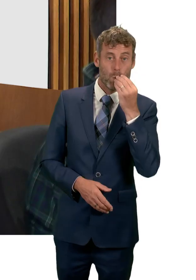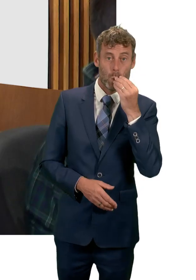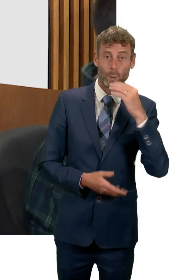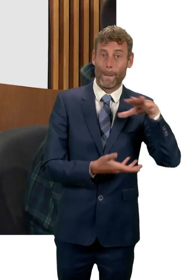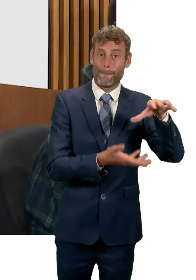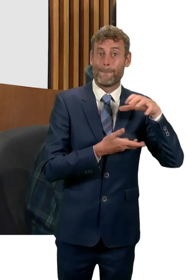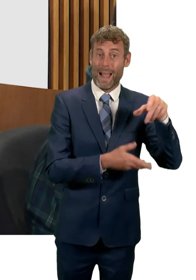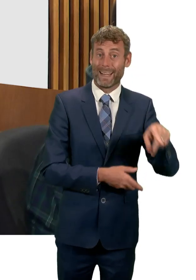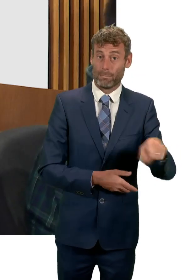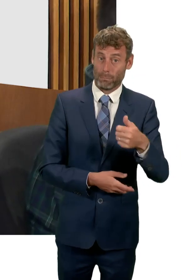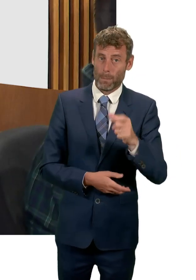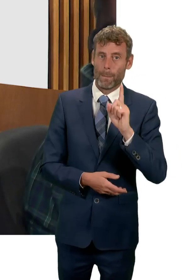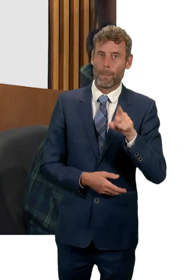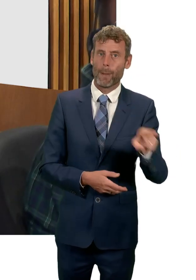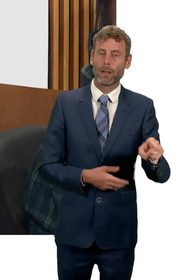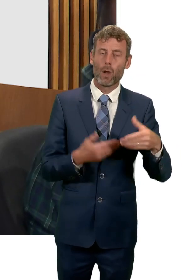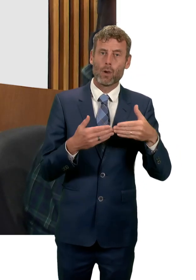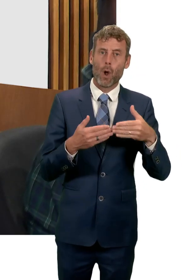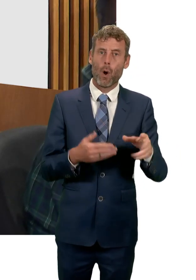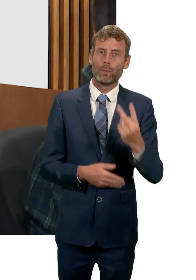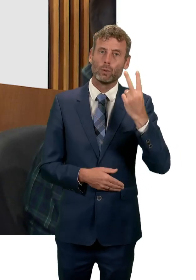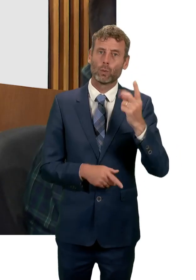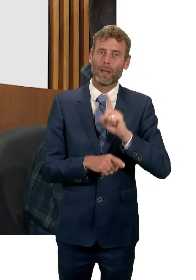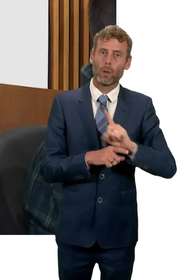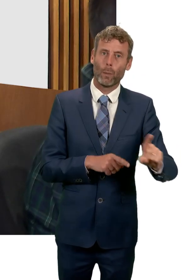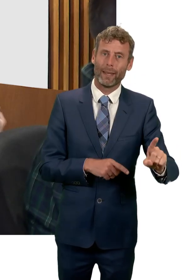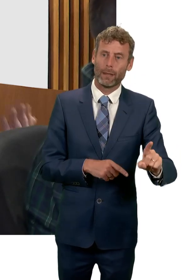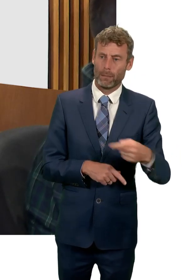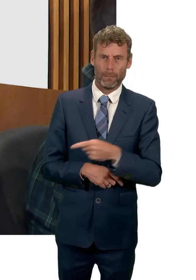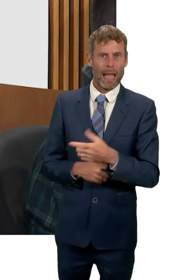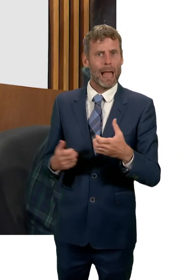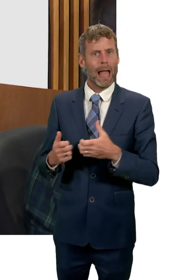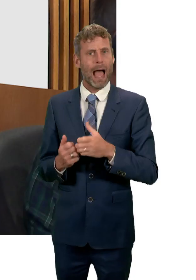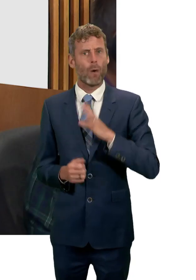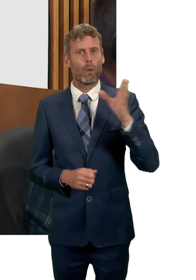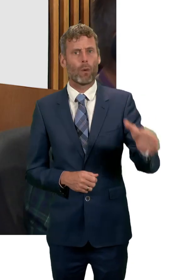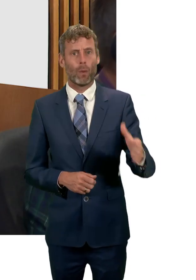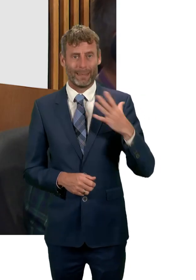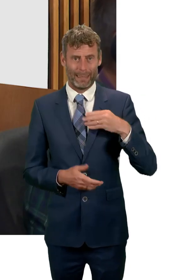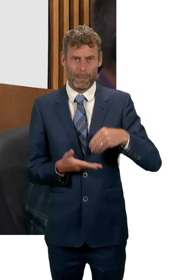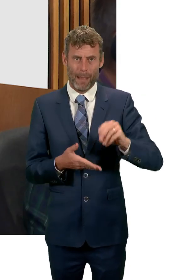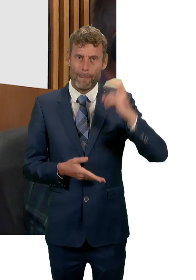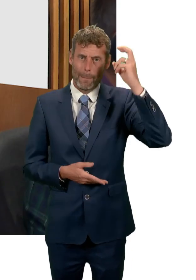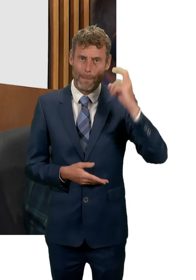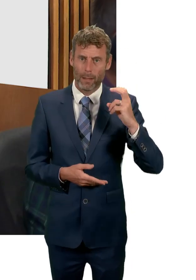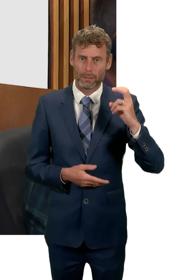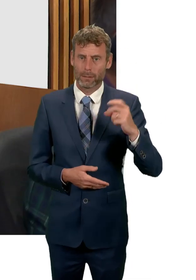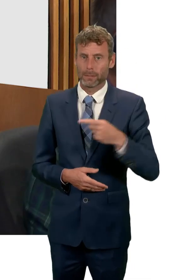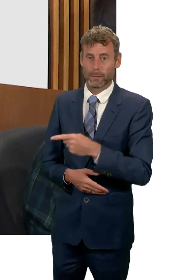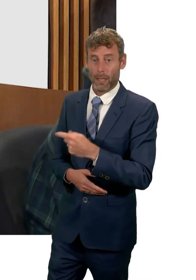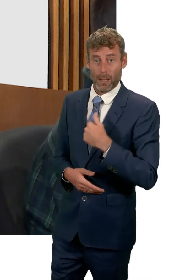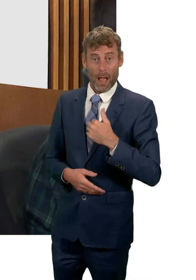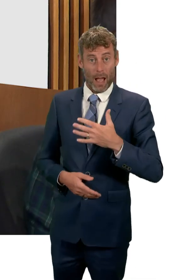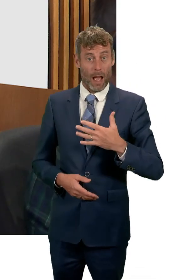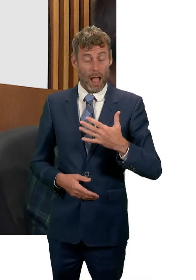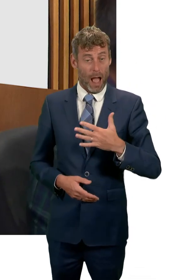open twice a week. A bus journey ride away. Actually, we had far more people fed. I love this public diners idea. We had